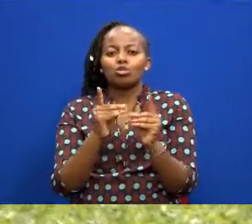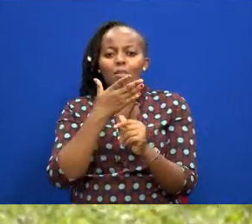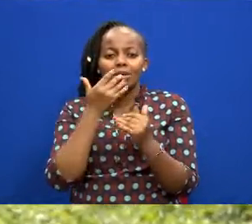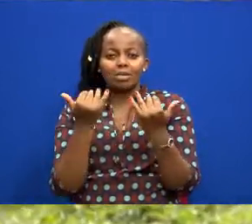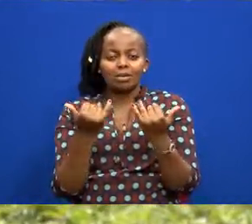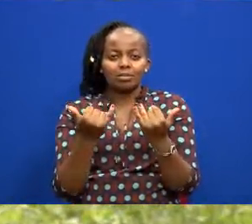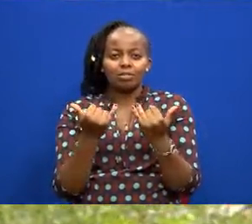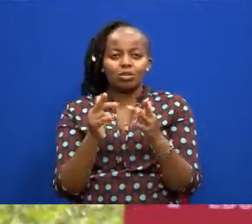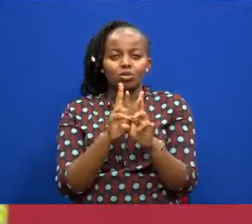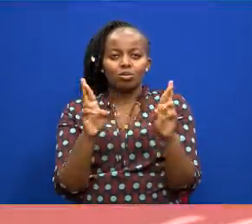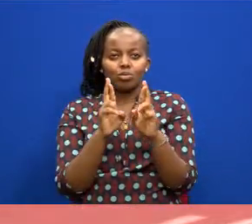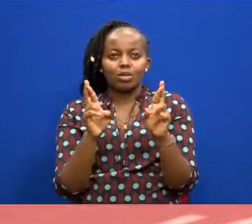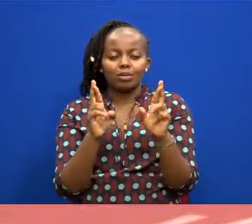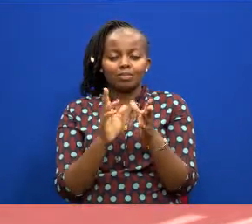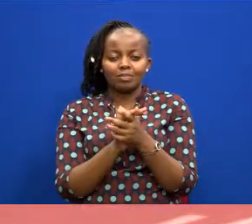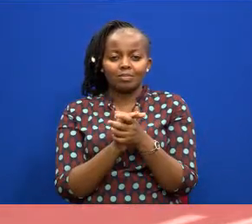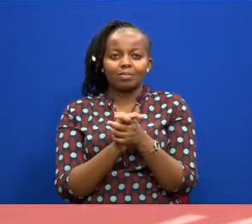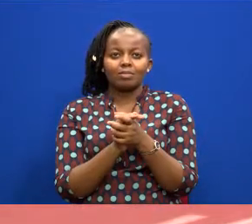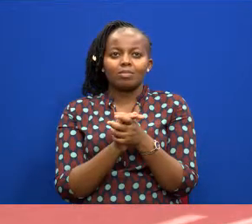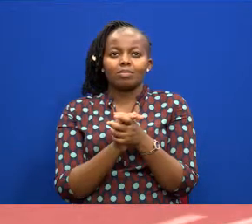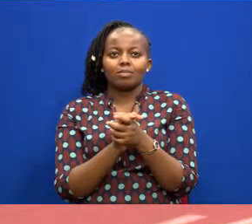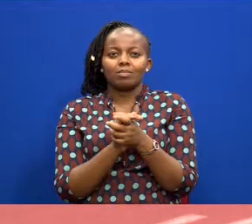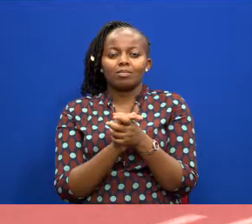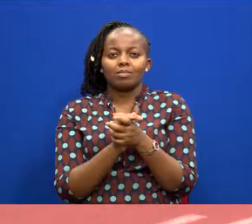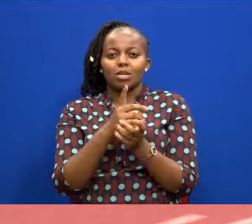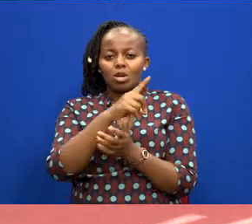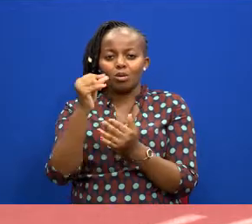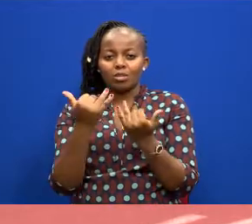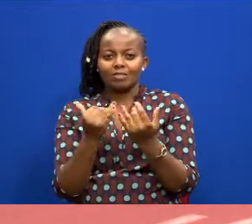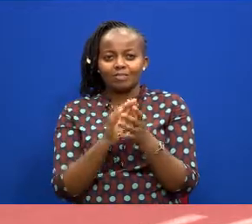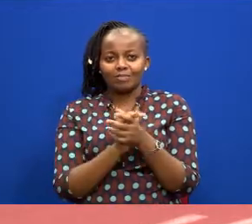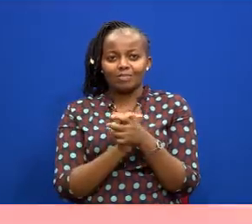better. Are you ready? Let me join you in this set. On your mark, set, go. Up,